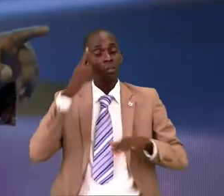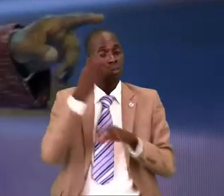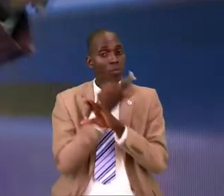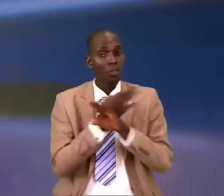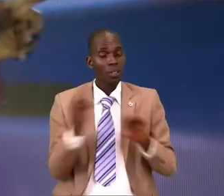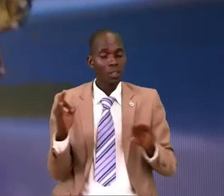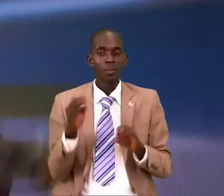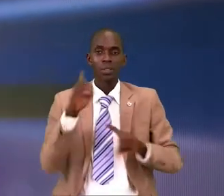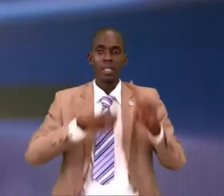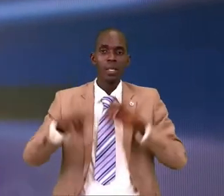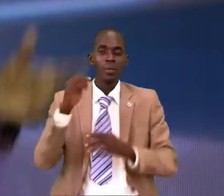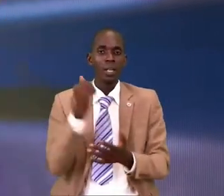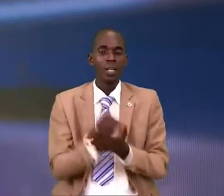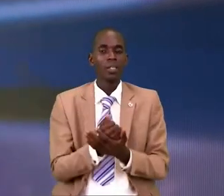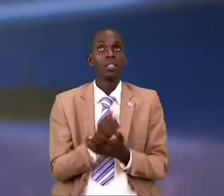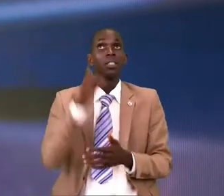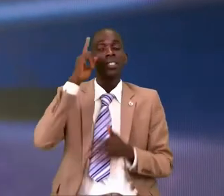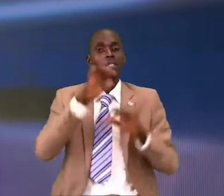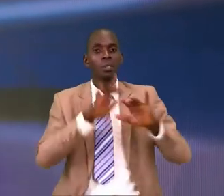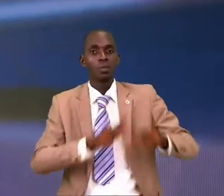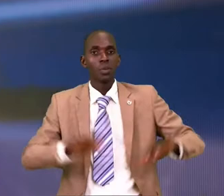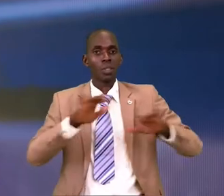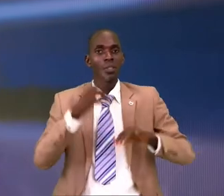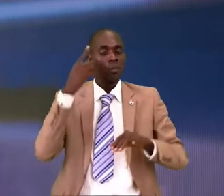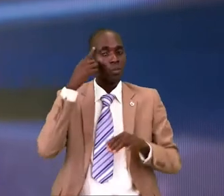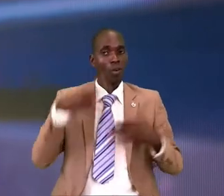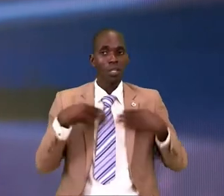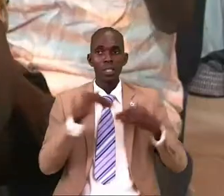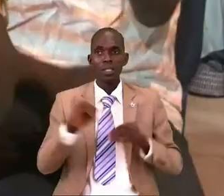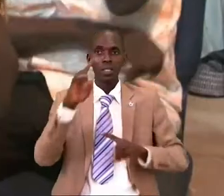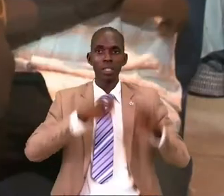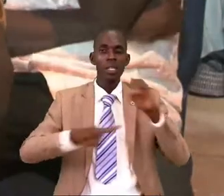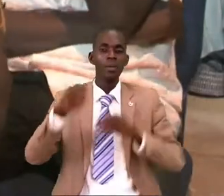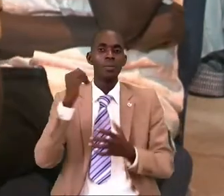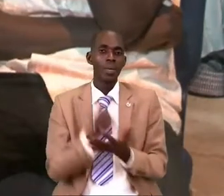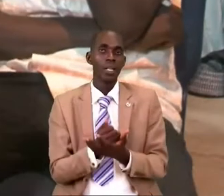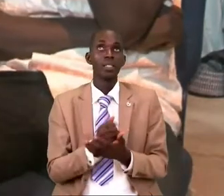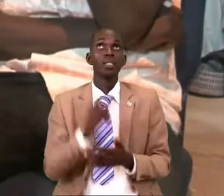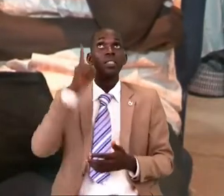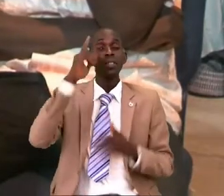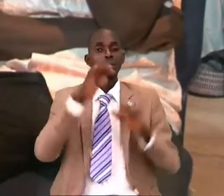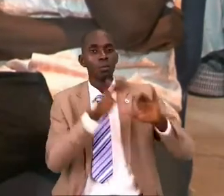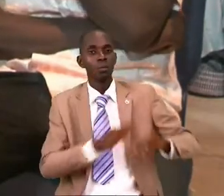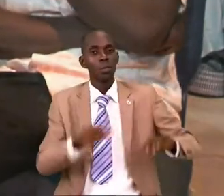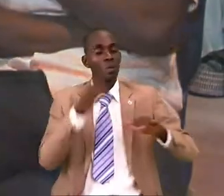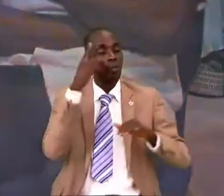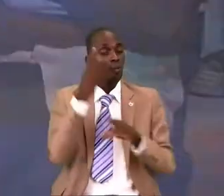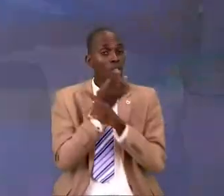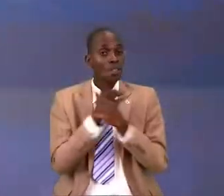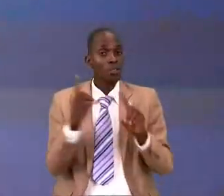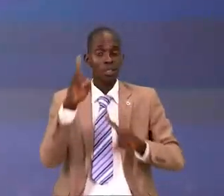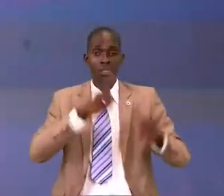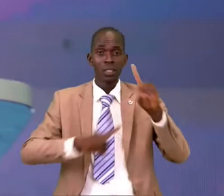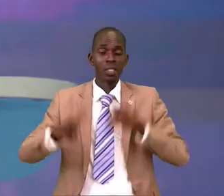mercy for deliverance. Say amen. Amen. Heads bowed and eyes closed.